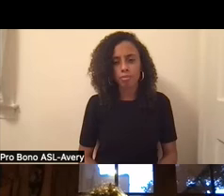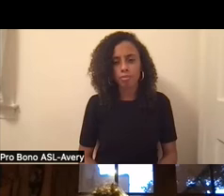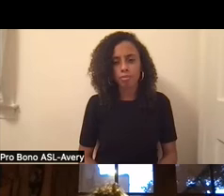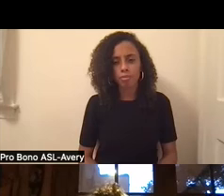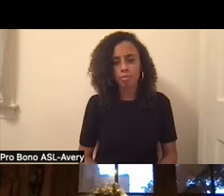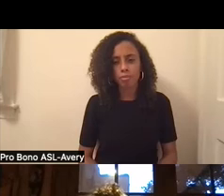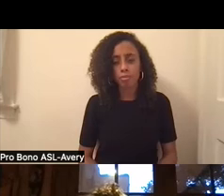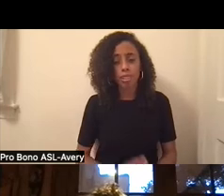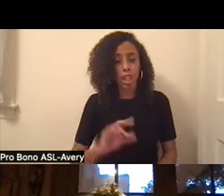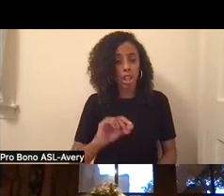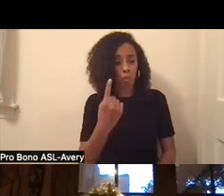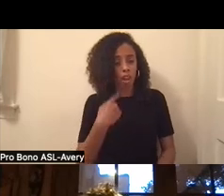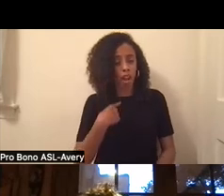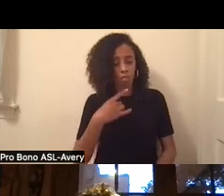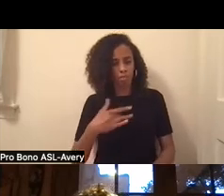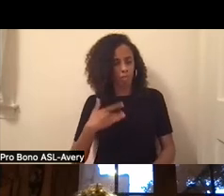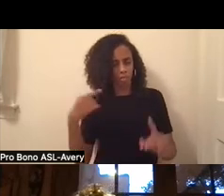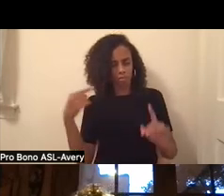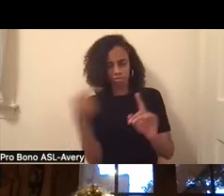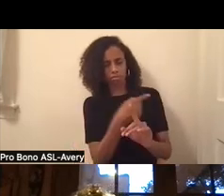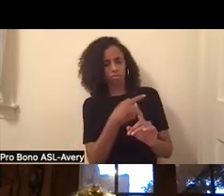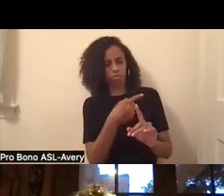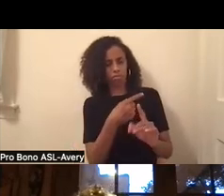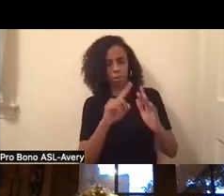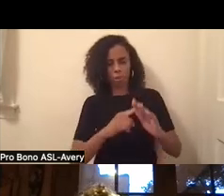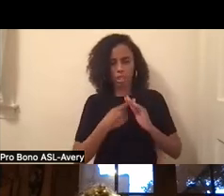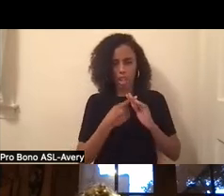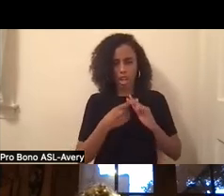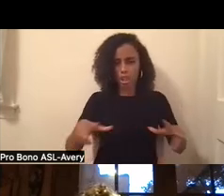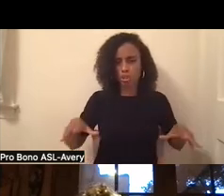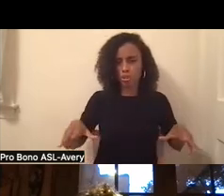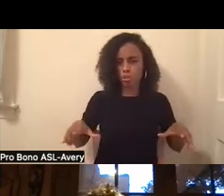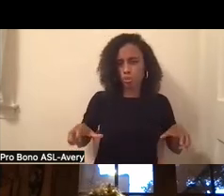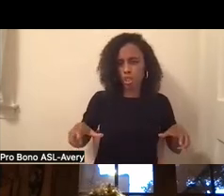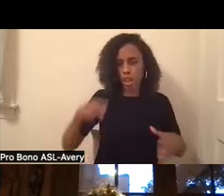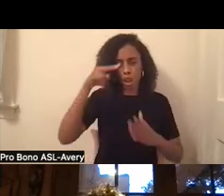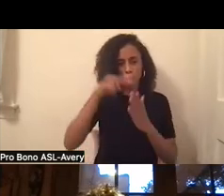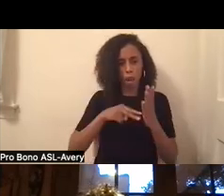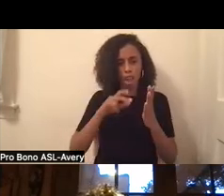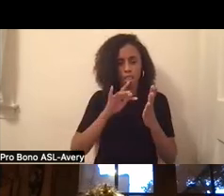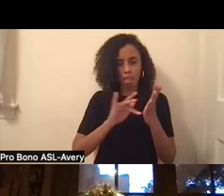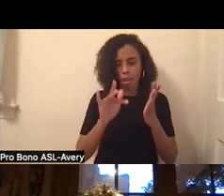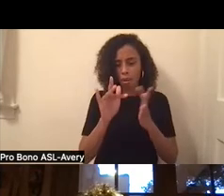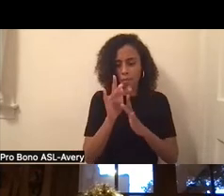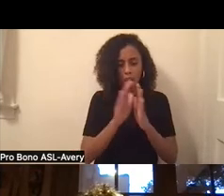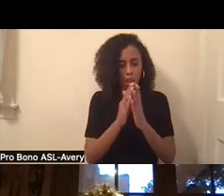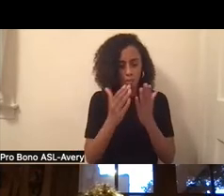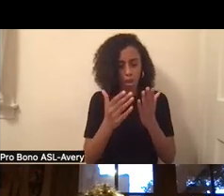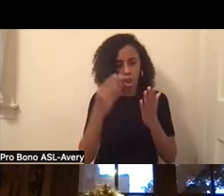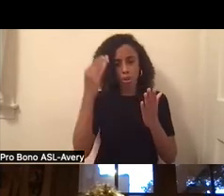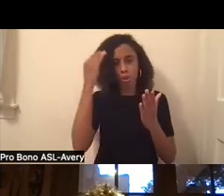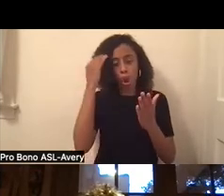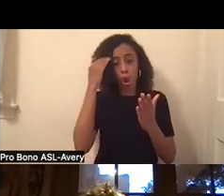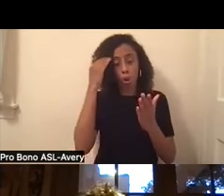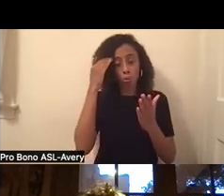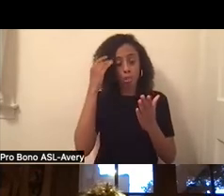No one else was thrown off by the beginning, which says greed, and has read the Bible and knows that greed is one of the 7 deadly sins,